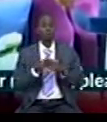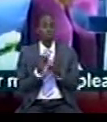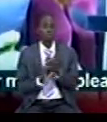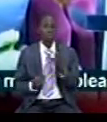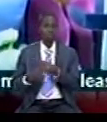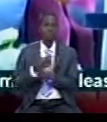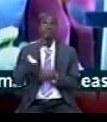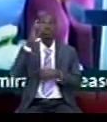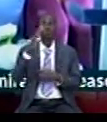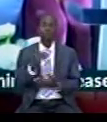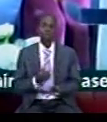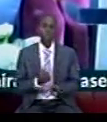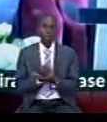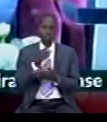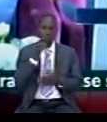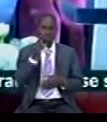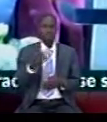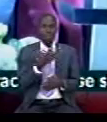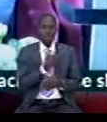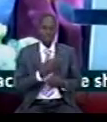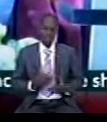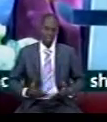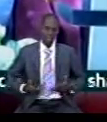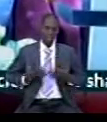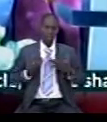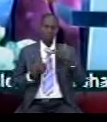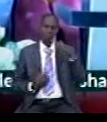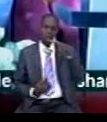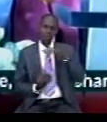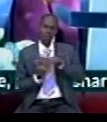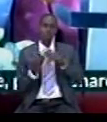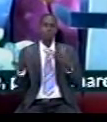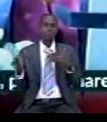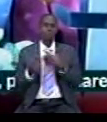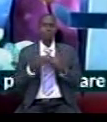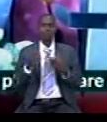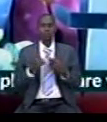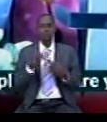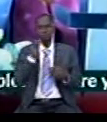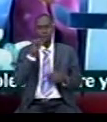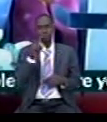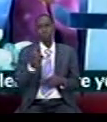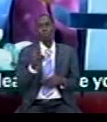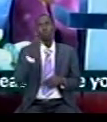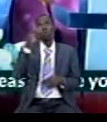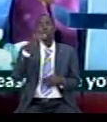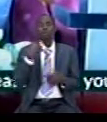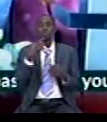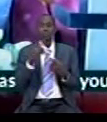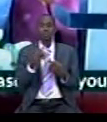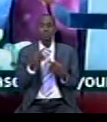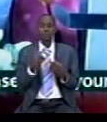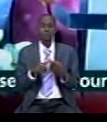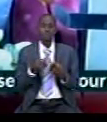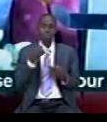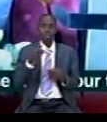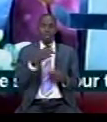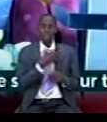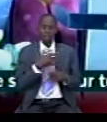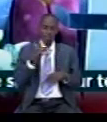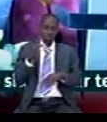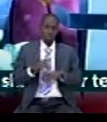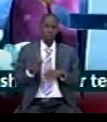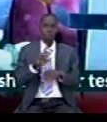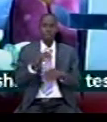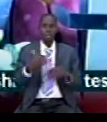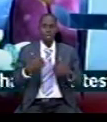me. Life came into me when God touched me on that night. He said, put your hand where it's disturbing you. And I